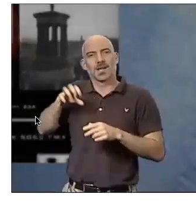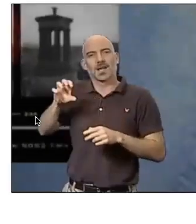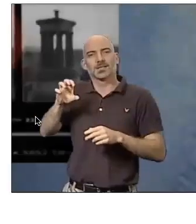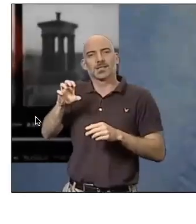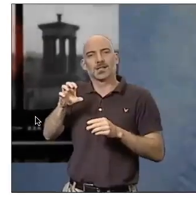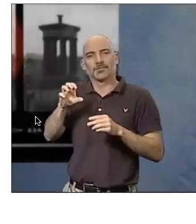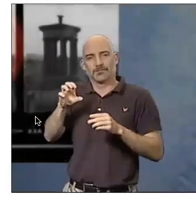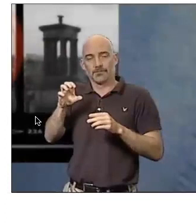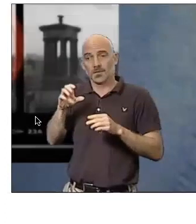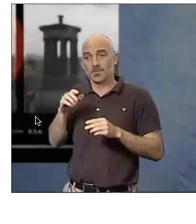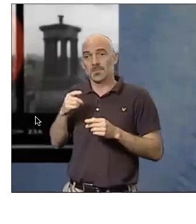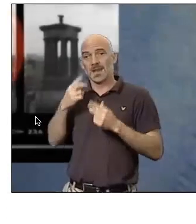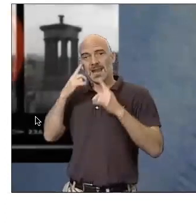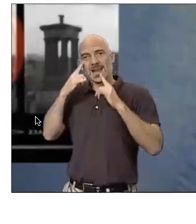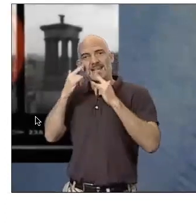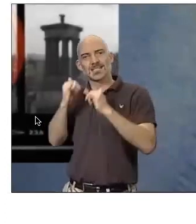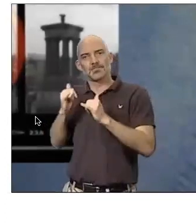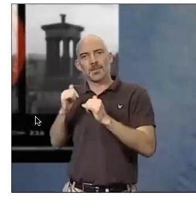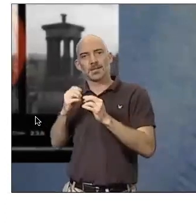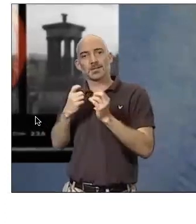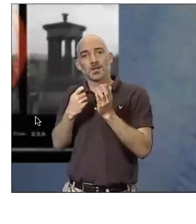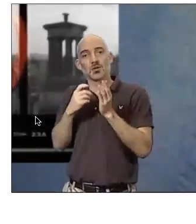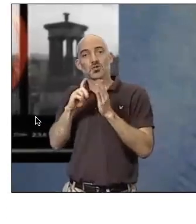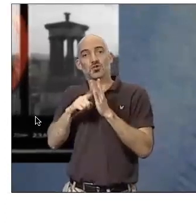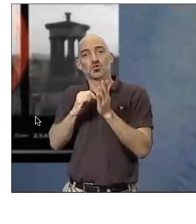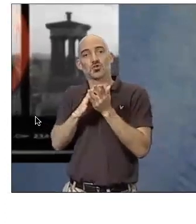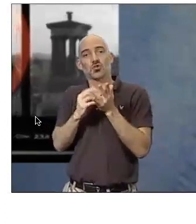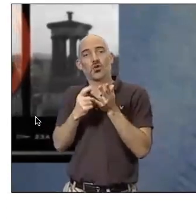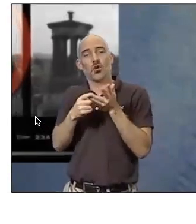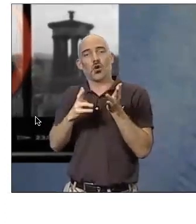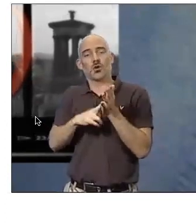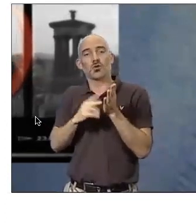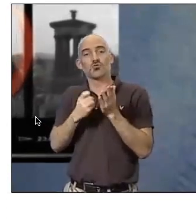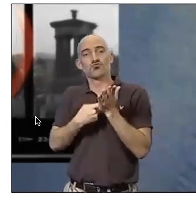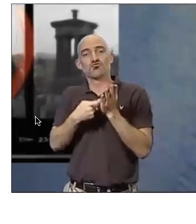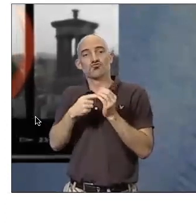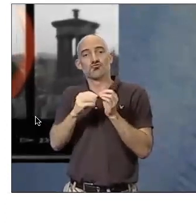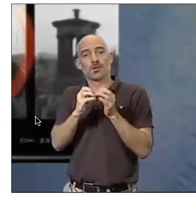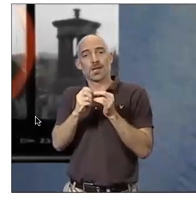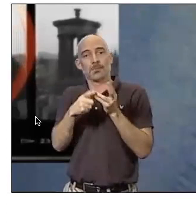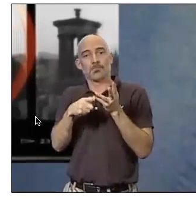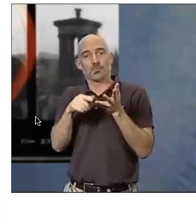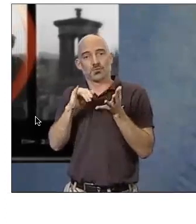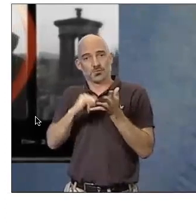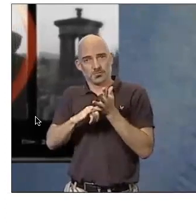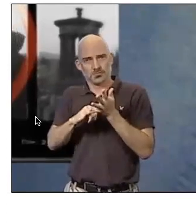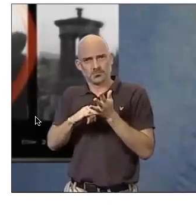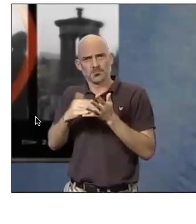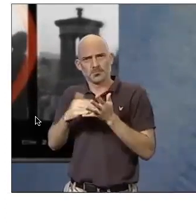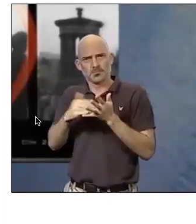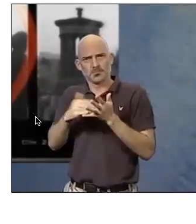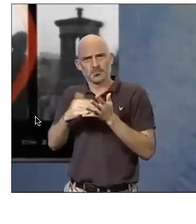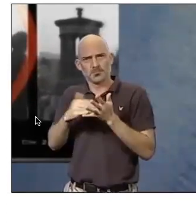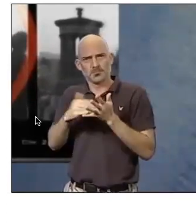As you can see, the model that we trained on the initial set of annotations only predicts JHNRBUS, which tells us to remove the